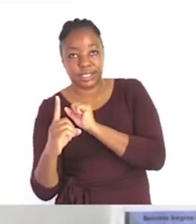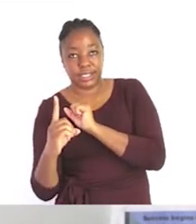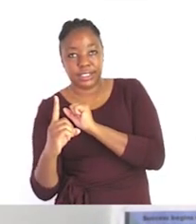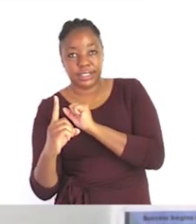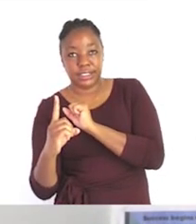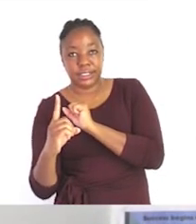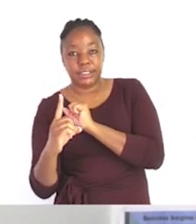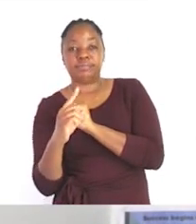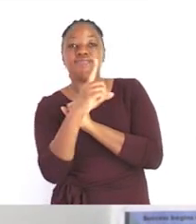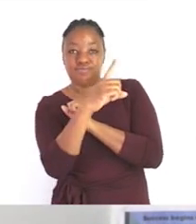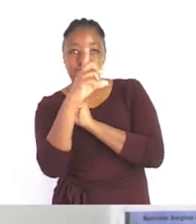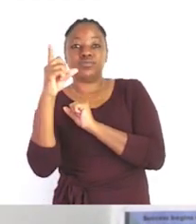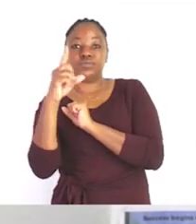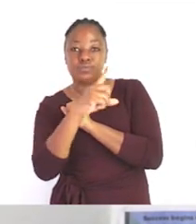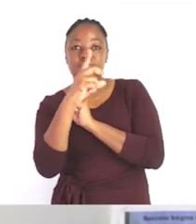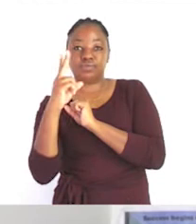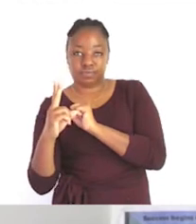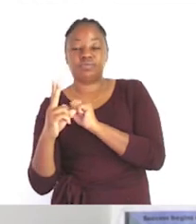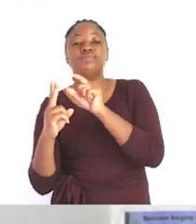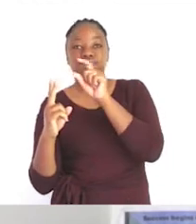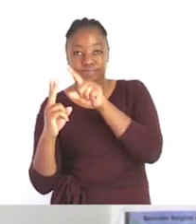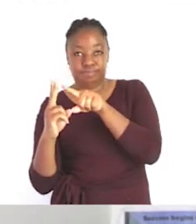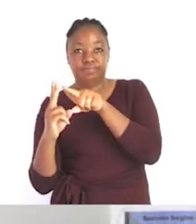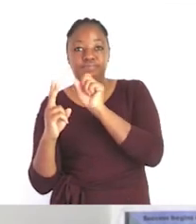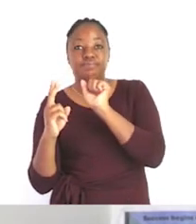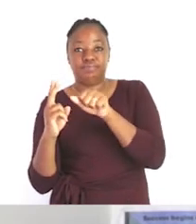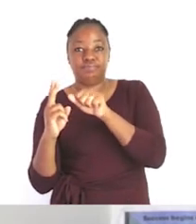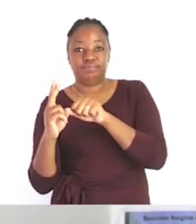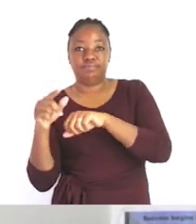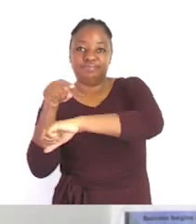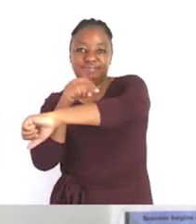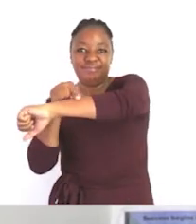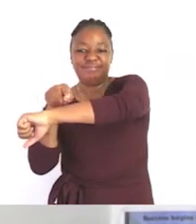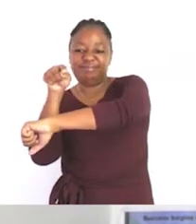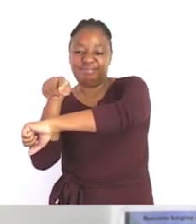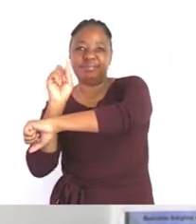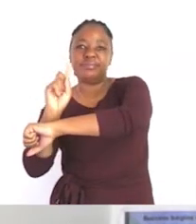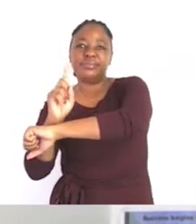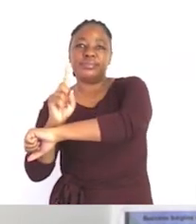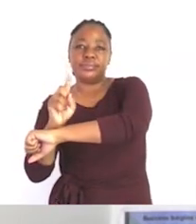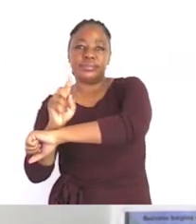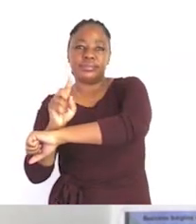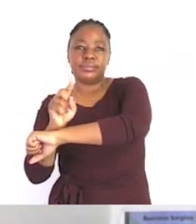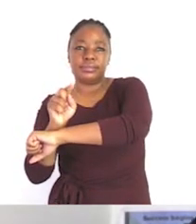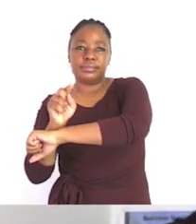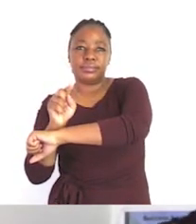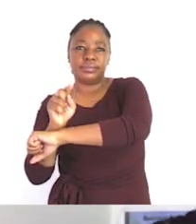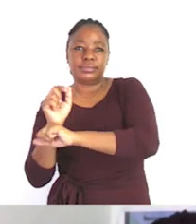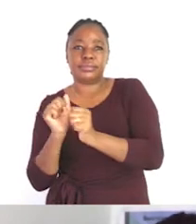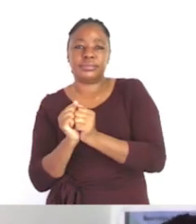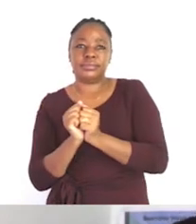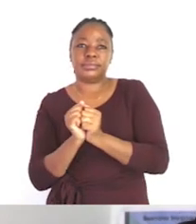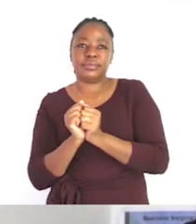11, 12. Now, before we can get to our red line to complete the pattern, we are going to